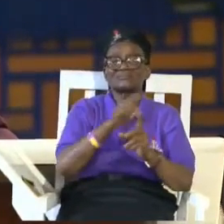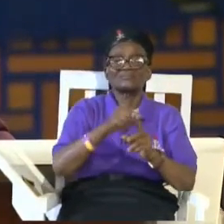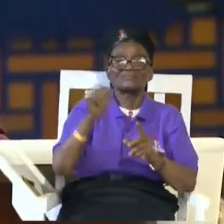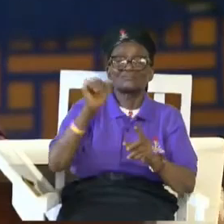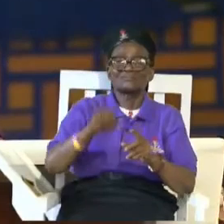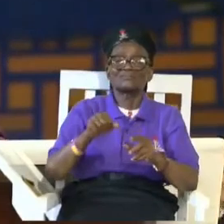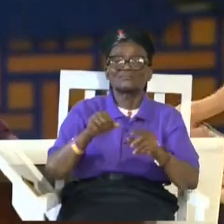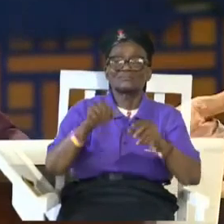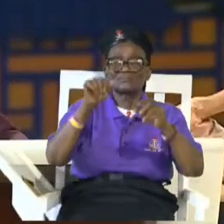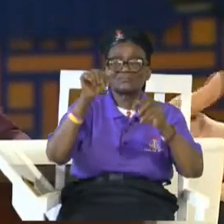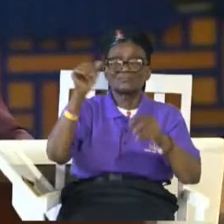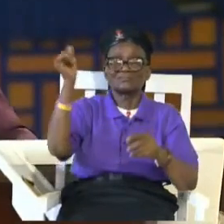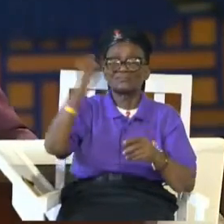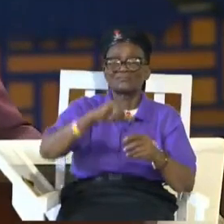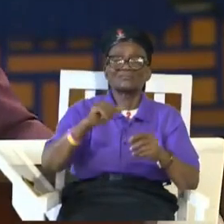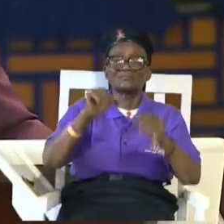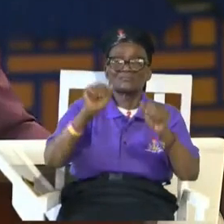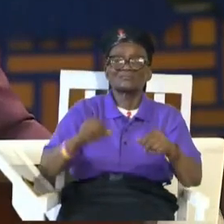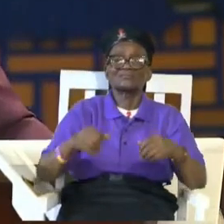And before you know it,